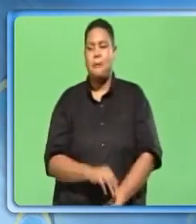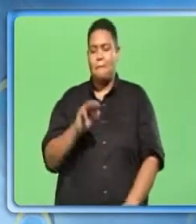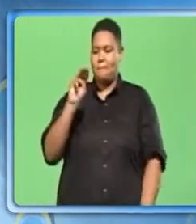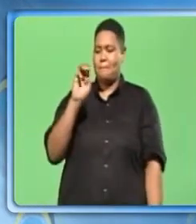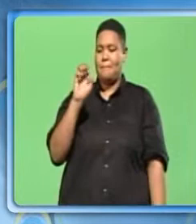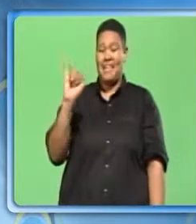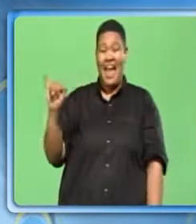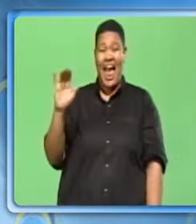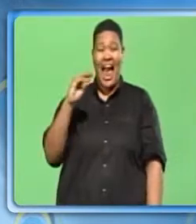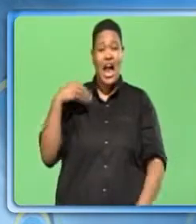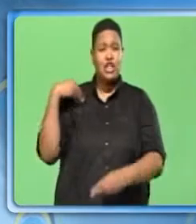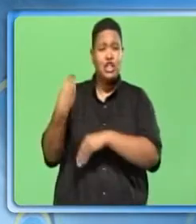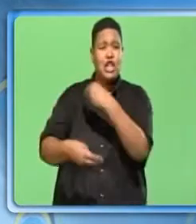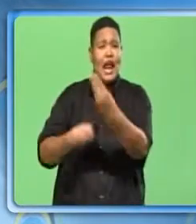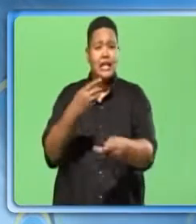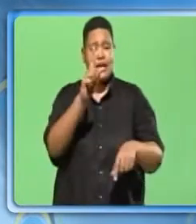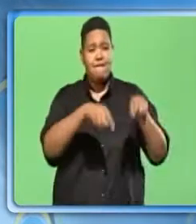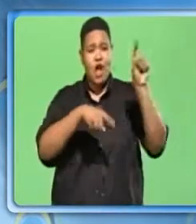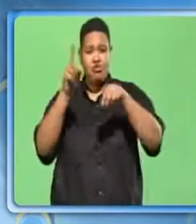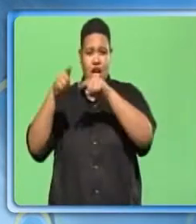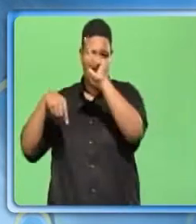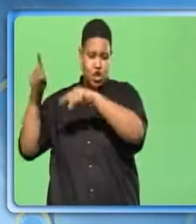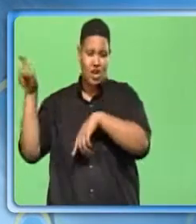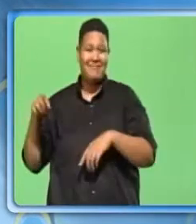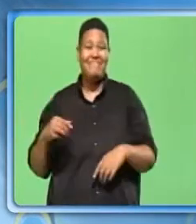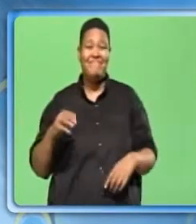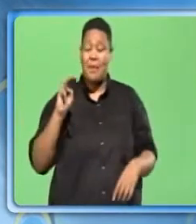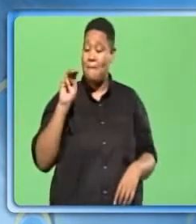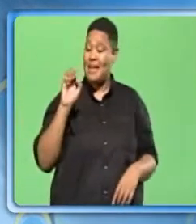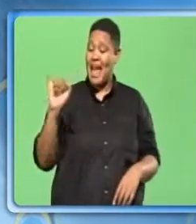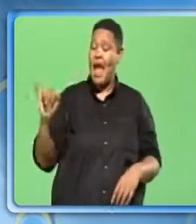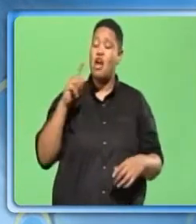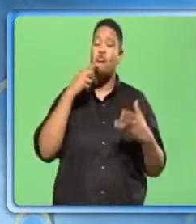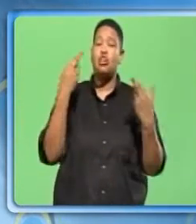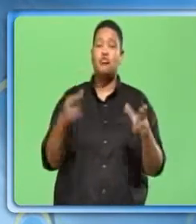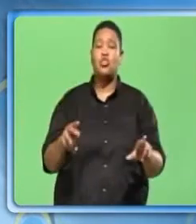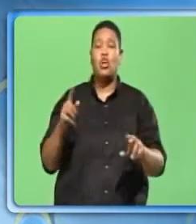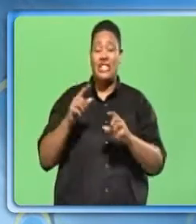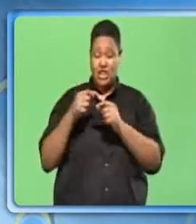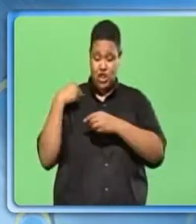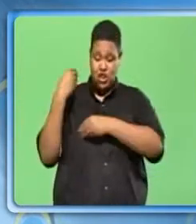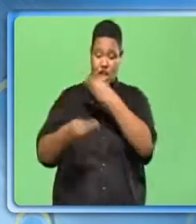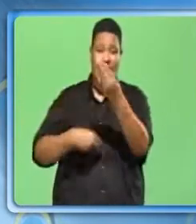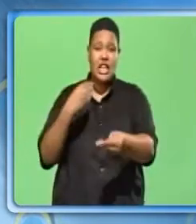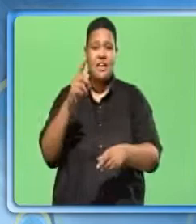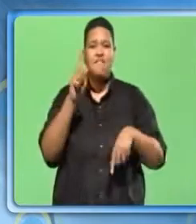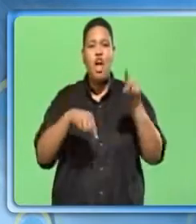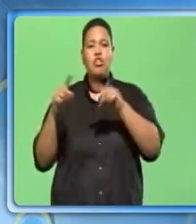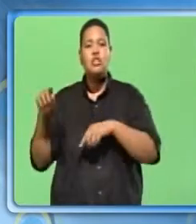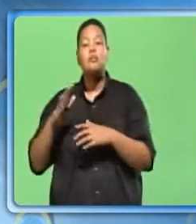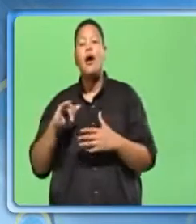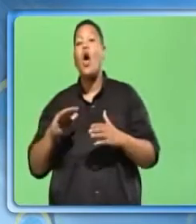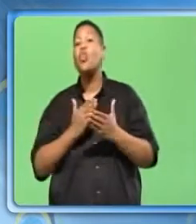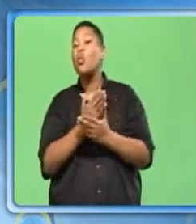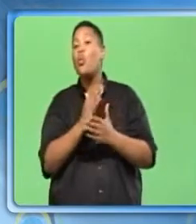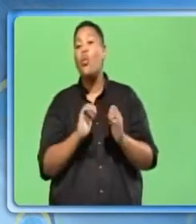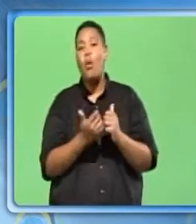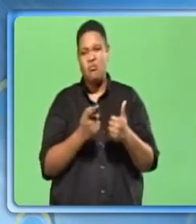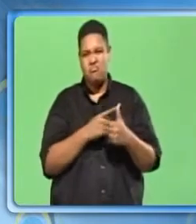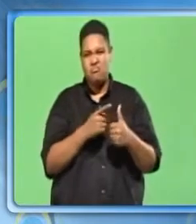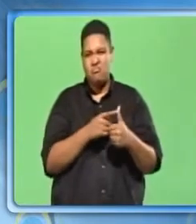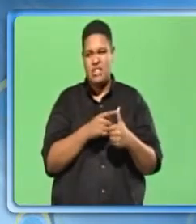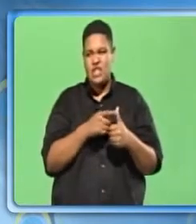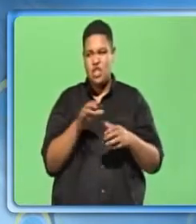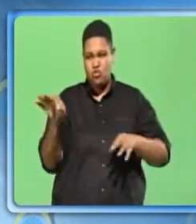Meiosis and genetic variation. Meiosis results in genetic variation by A. The